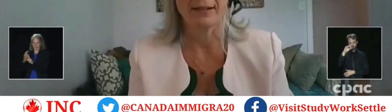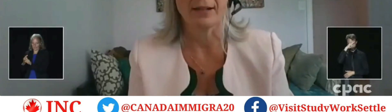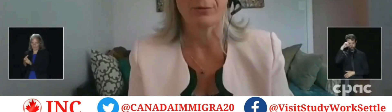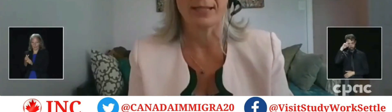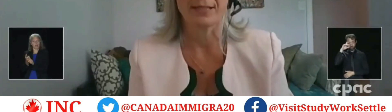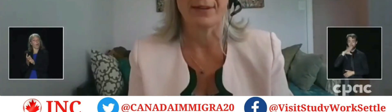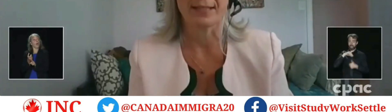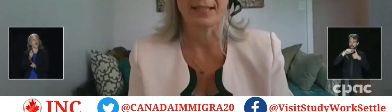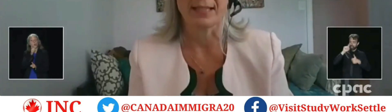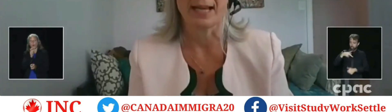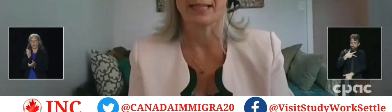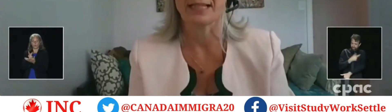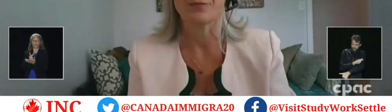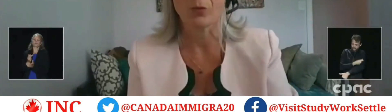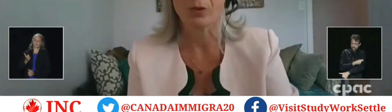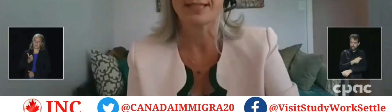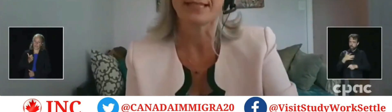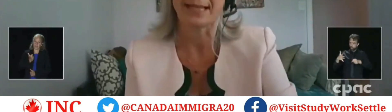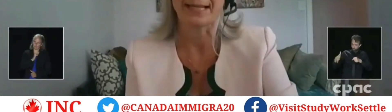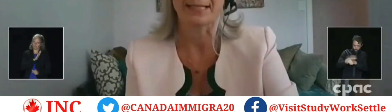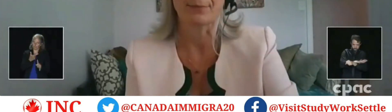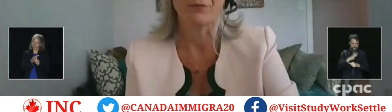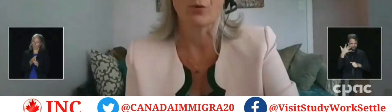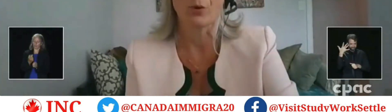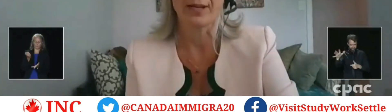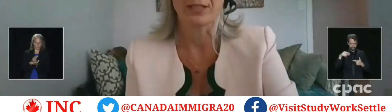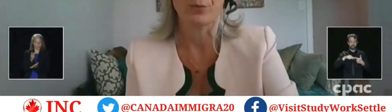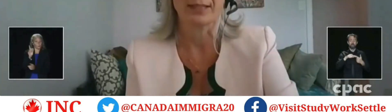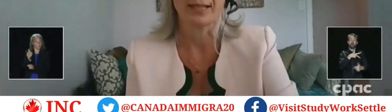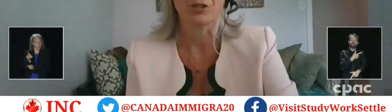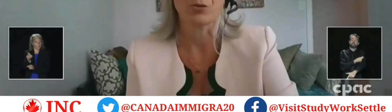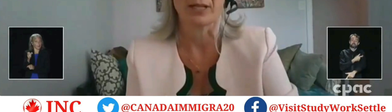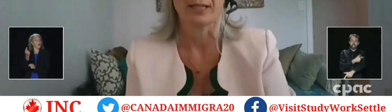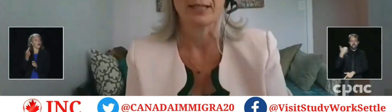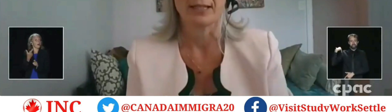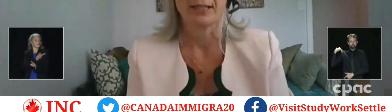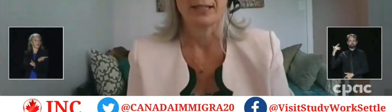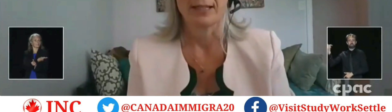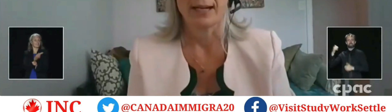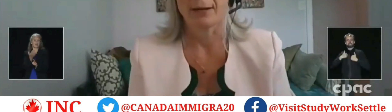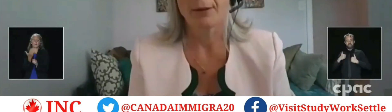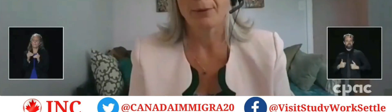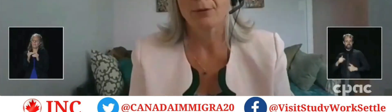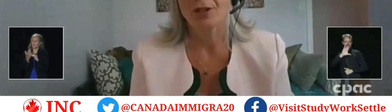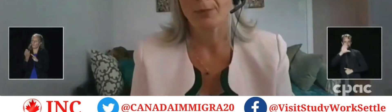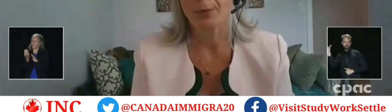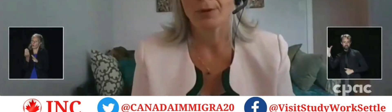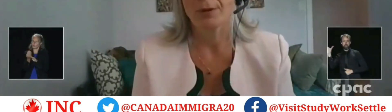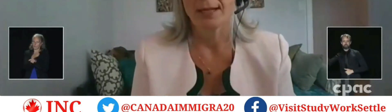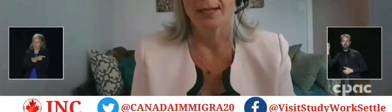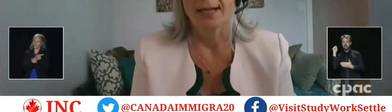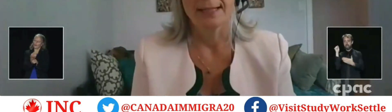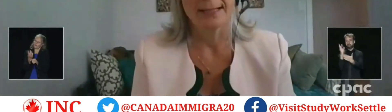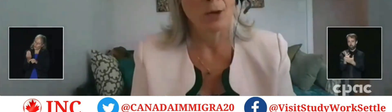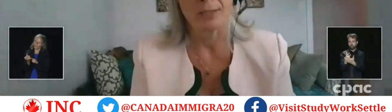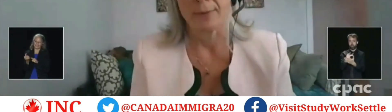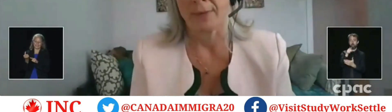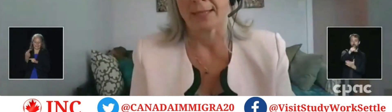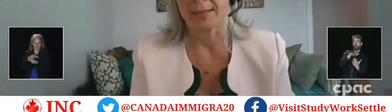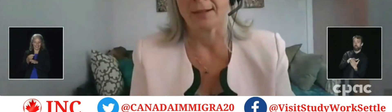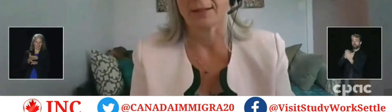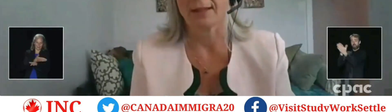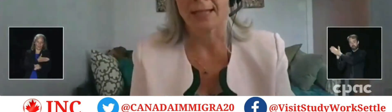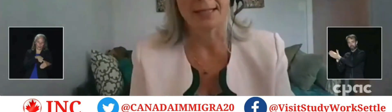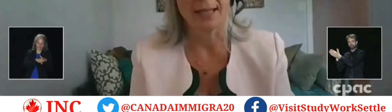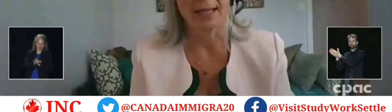Health Canada authorized vaccine at least 14 days before entering the country. Our approach at the border has always